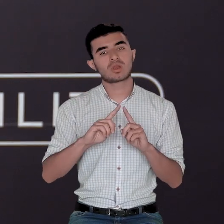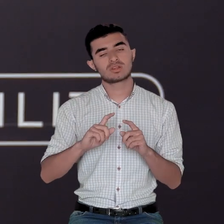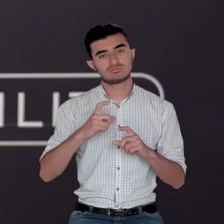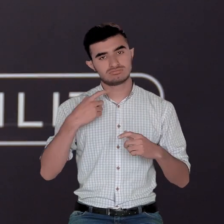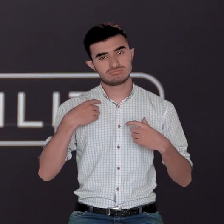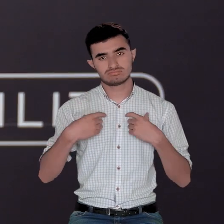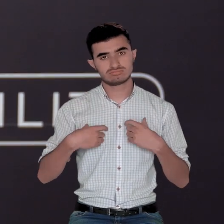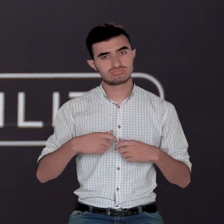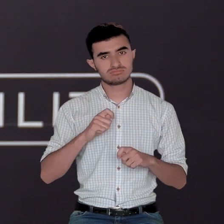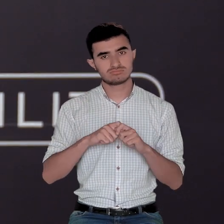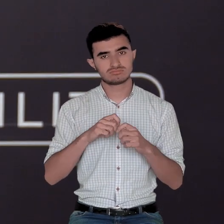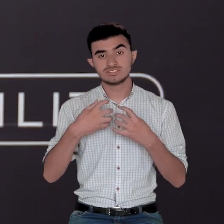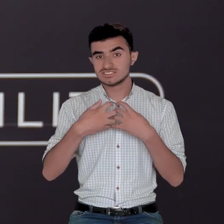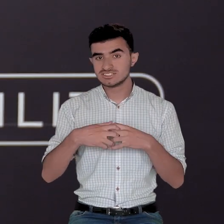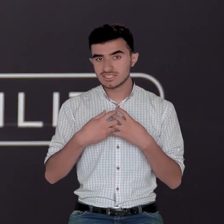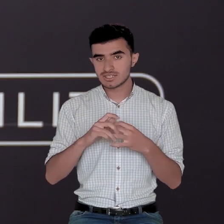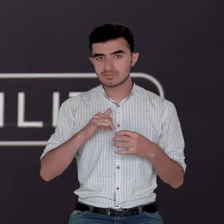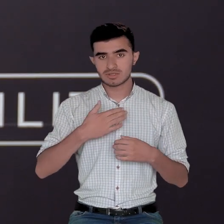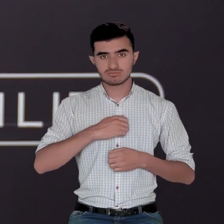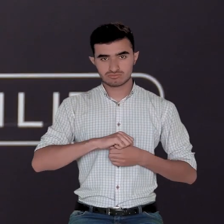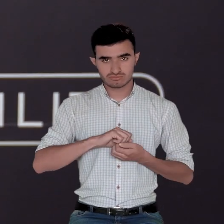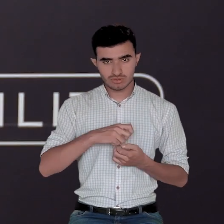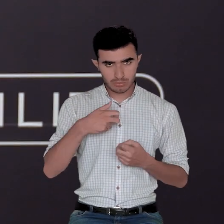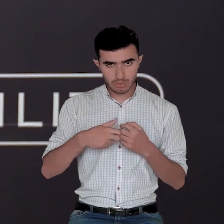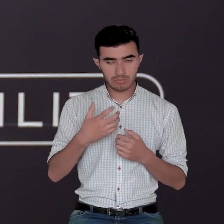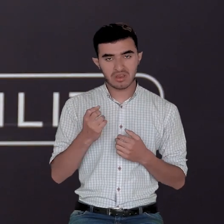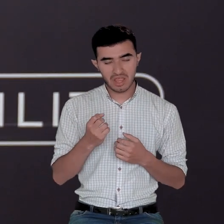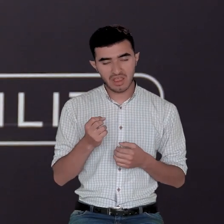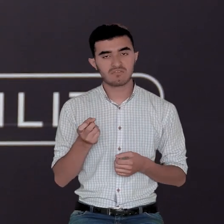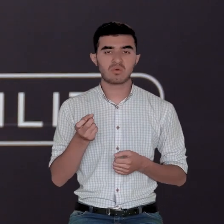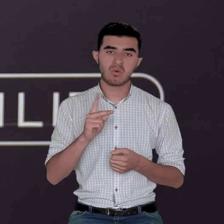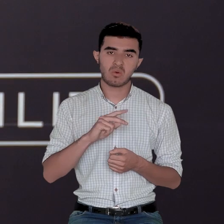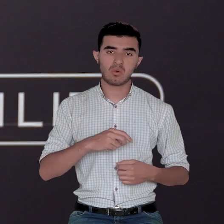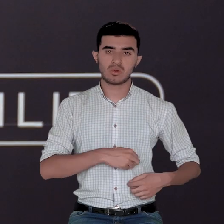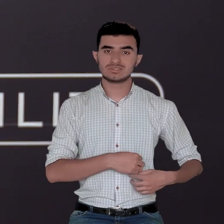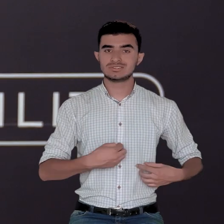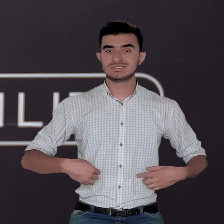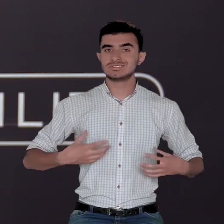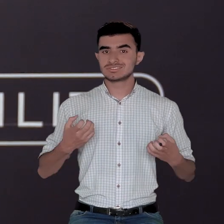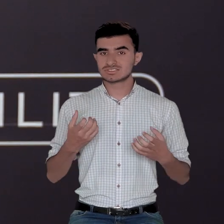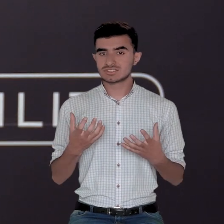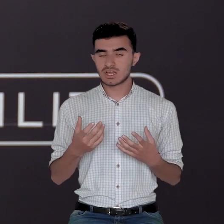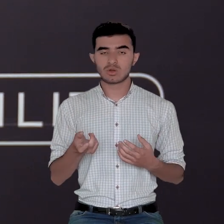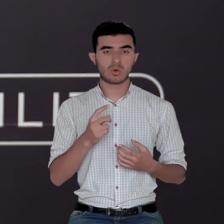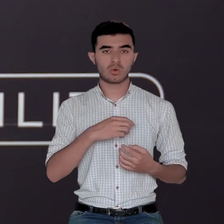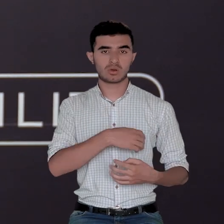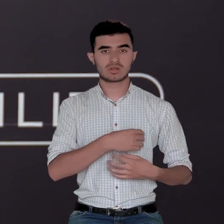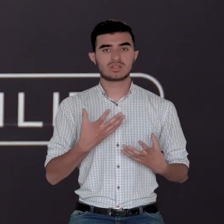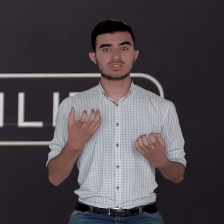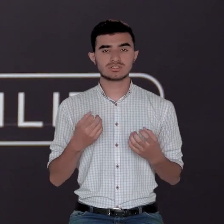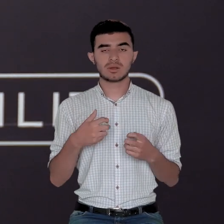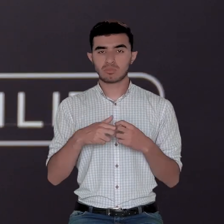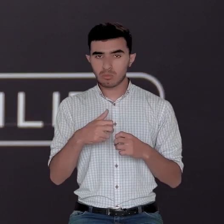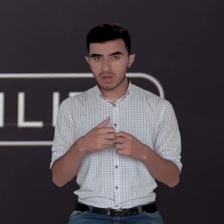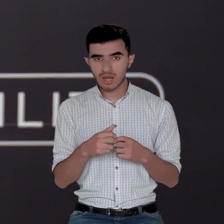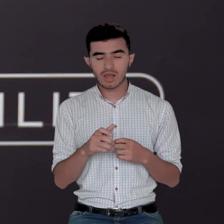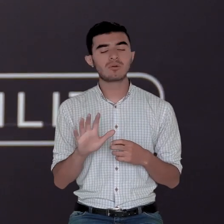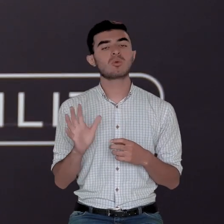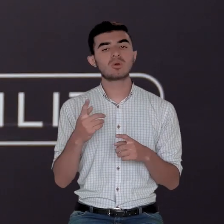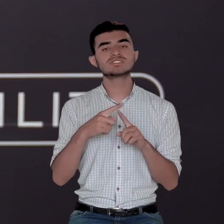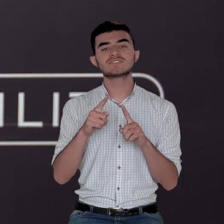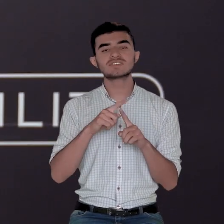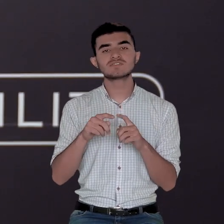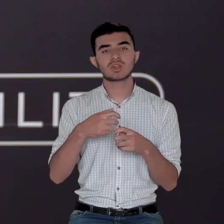ligaments only, but it works on the systems as well. Somebody has a digestive concern, somebody has kidney concerns or liver concerns